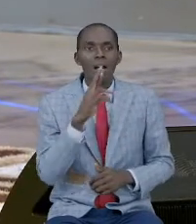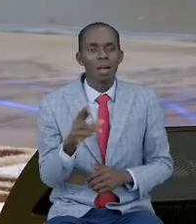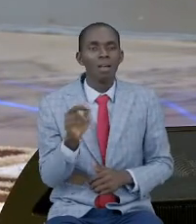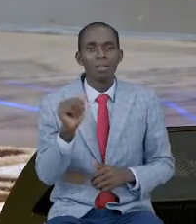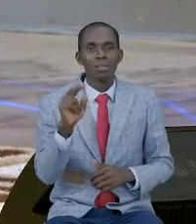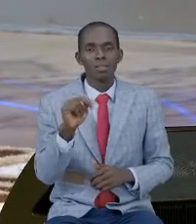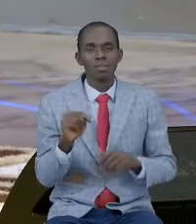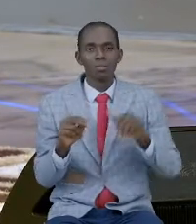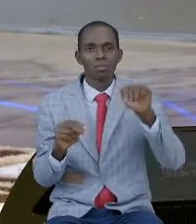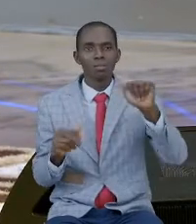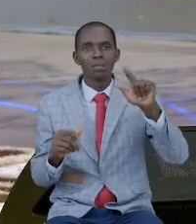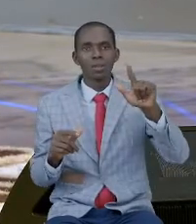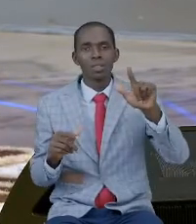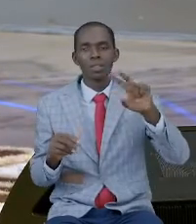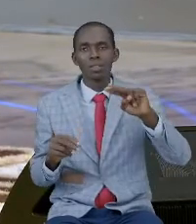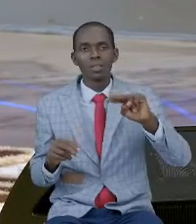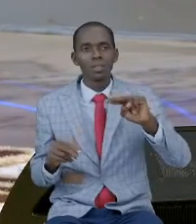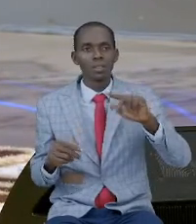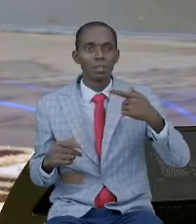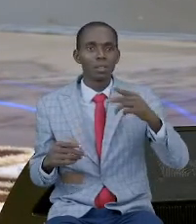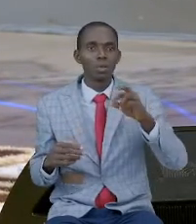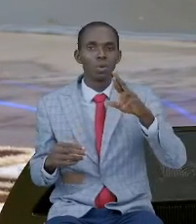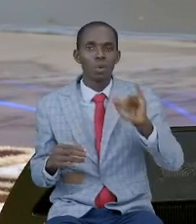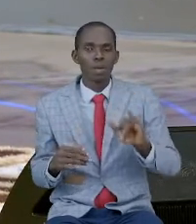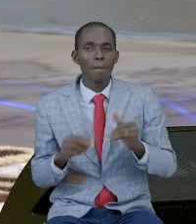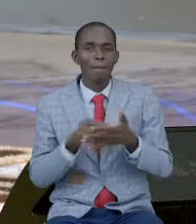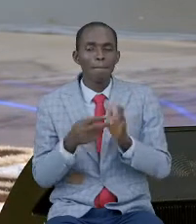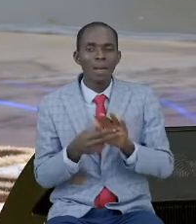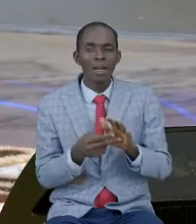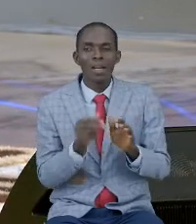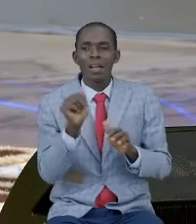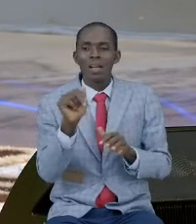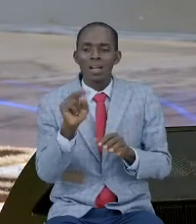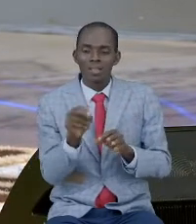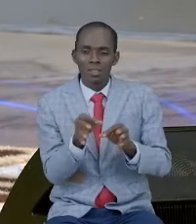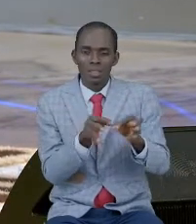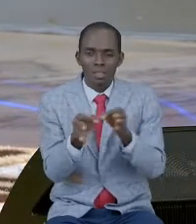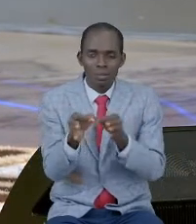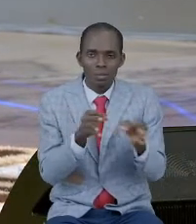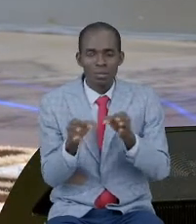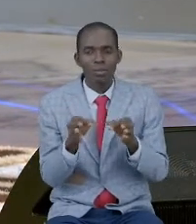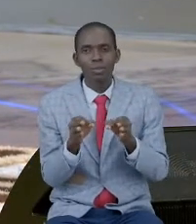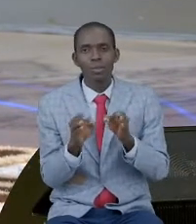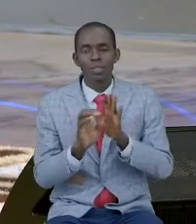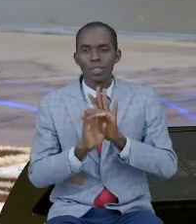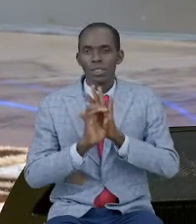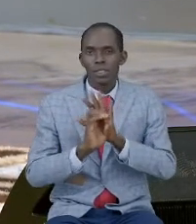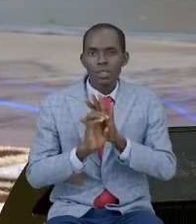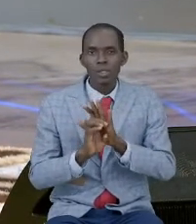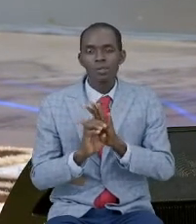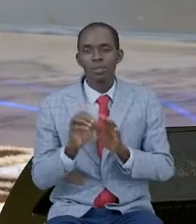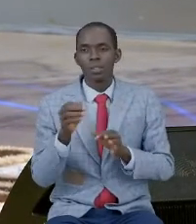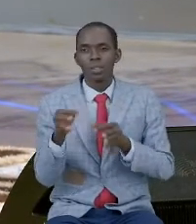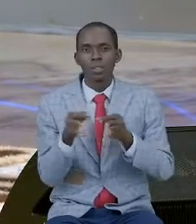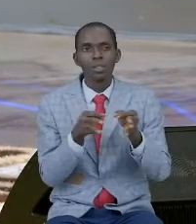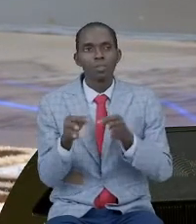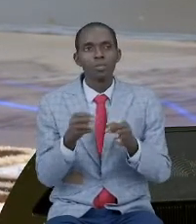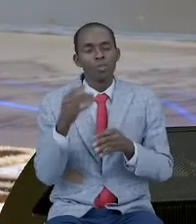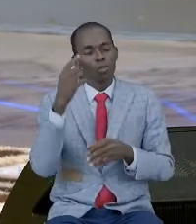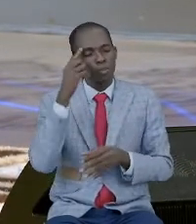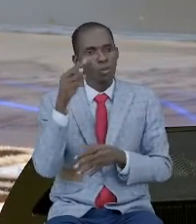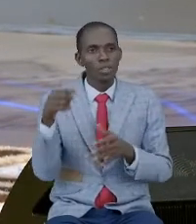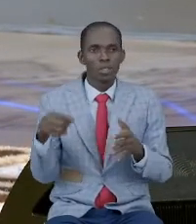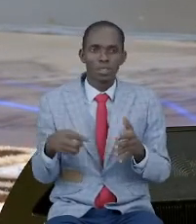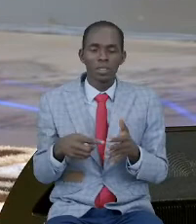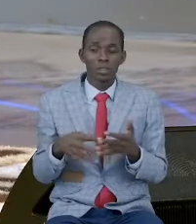an illustration, a portrait, a picture, an allegory, for these